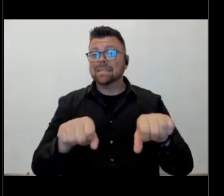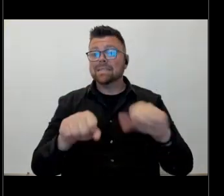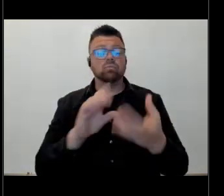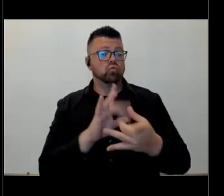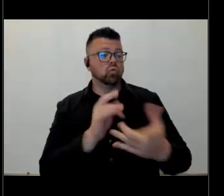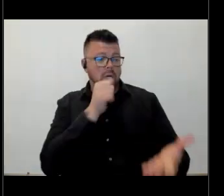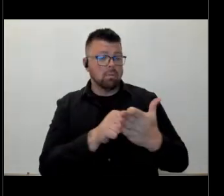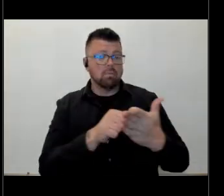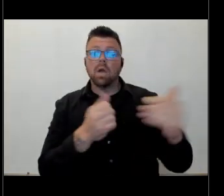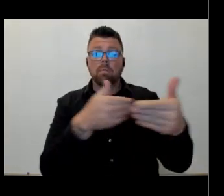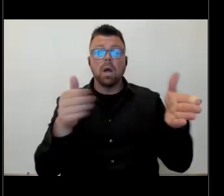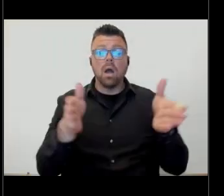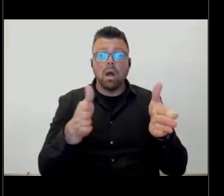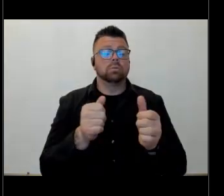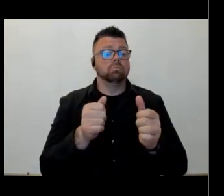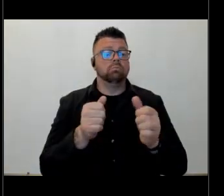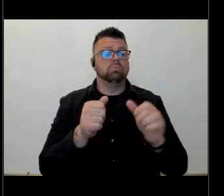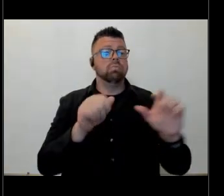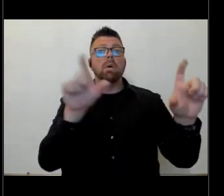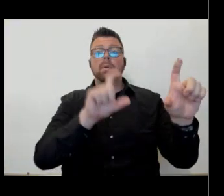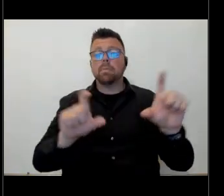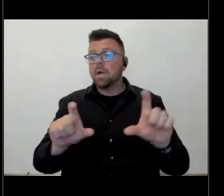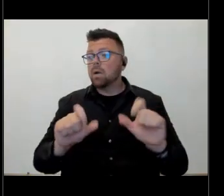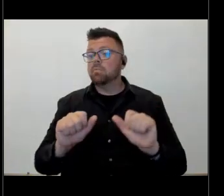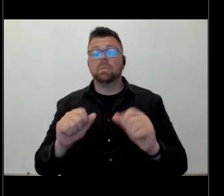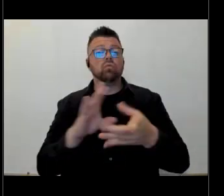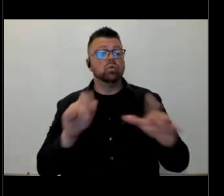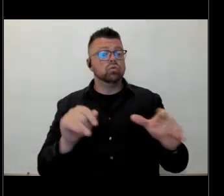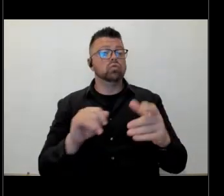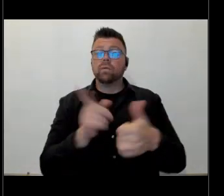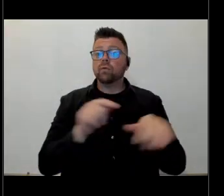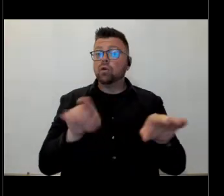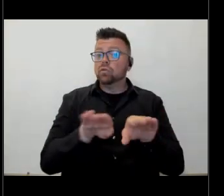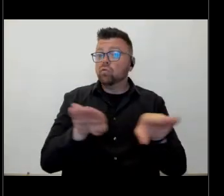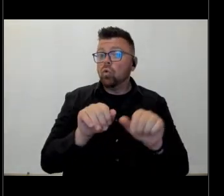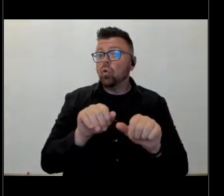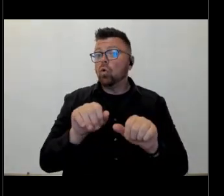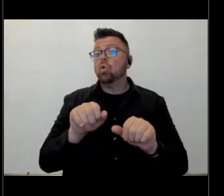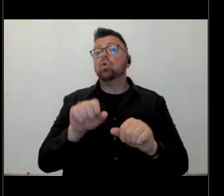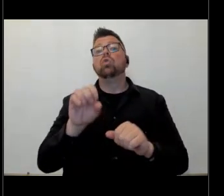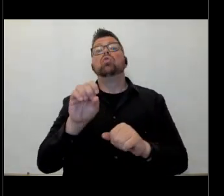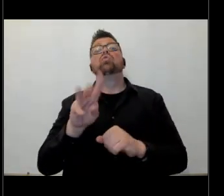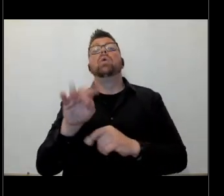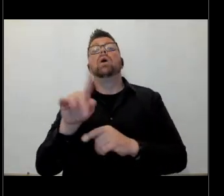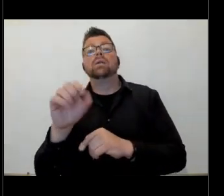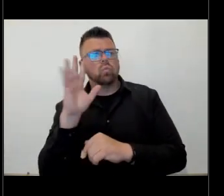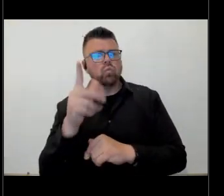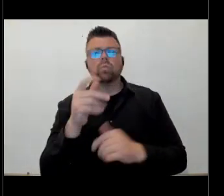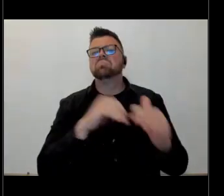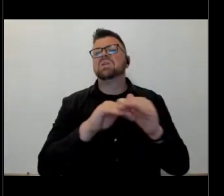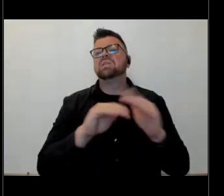mailboxes serving ground floor dwellings will be in an accessible area.